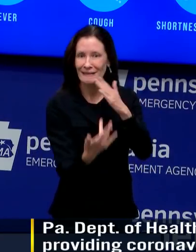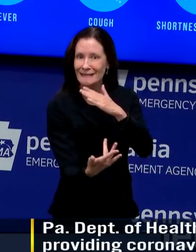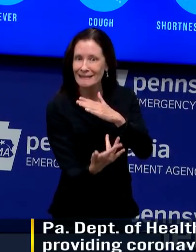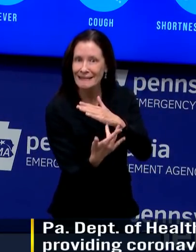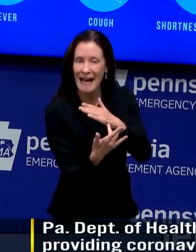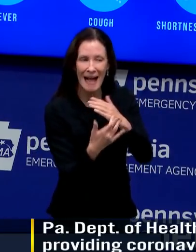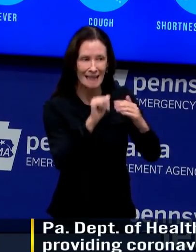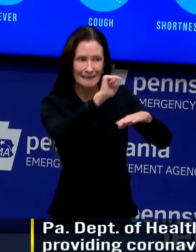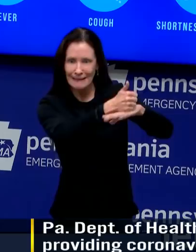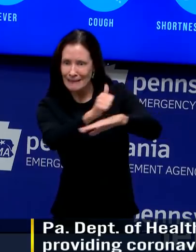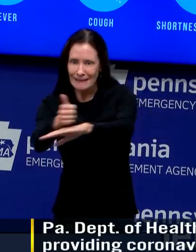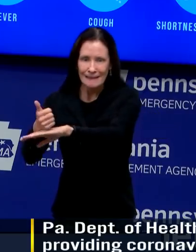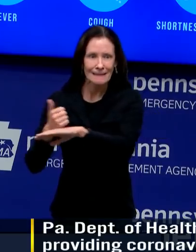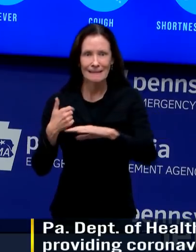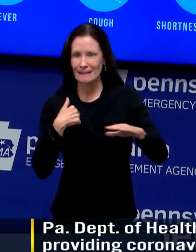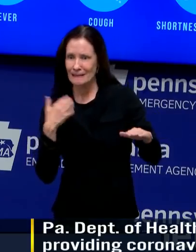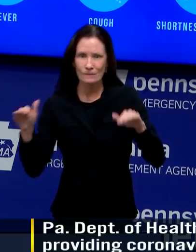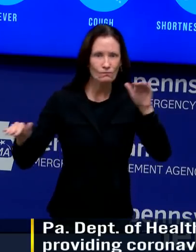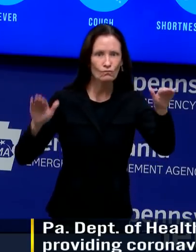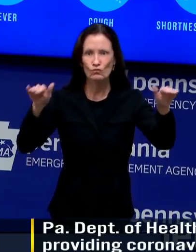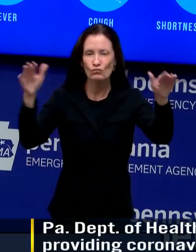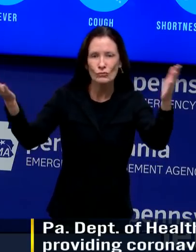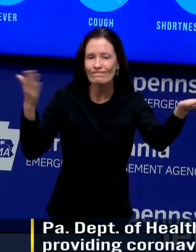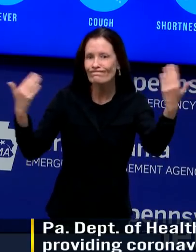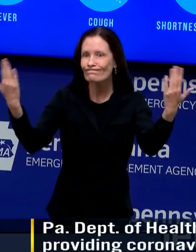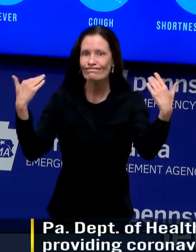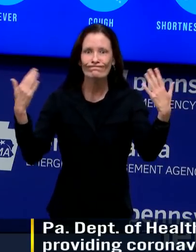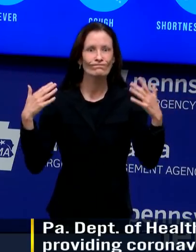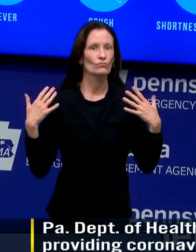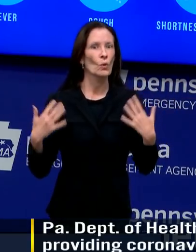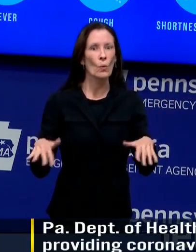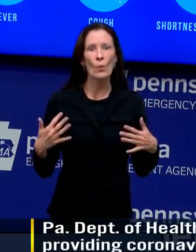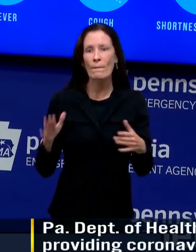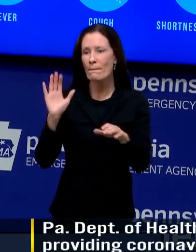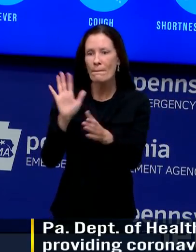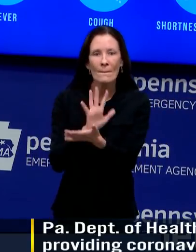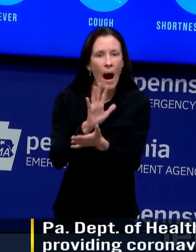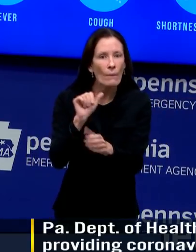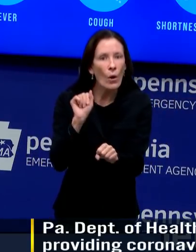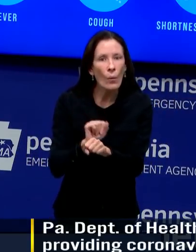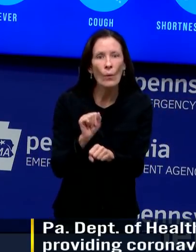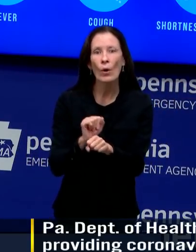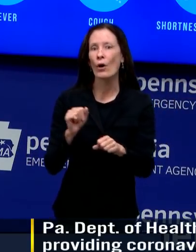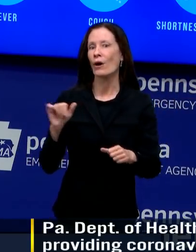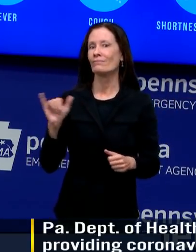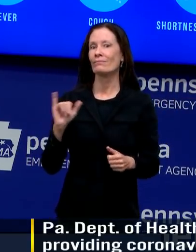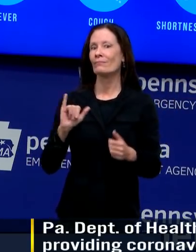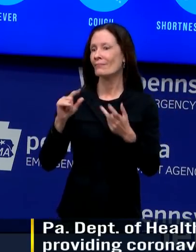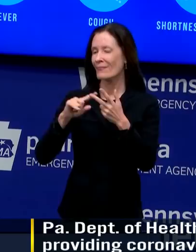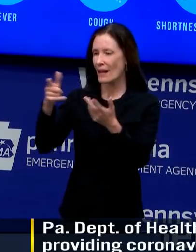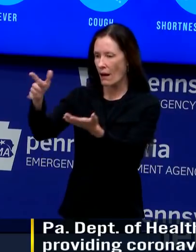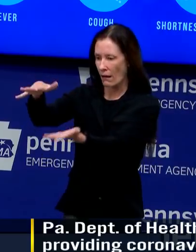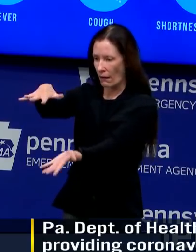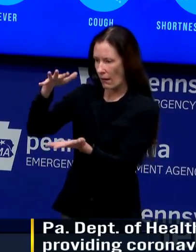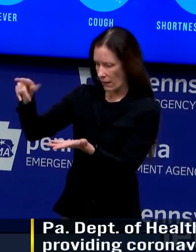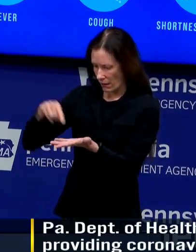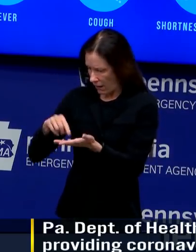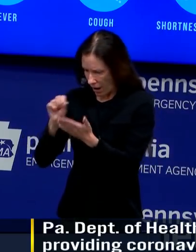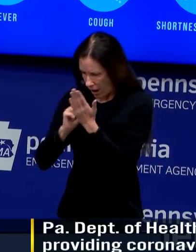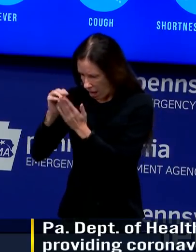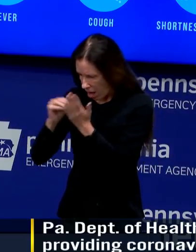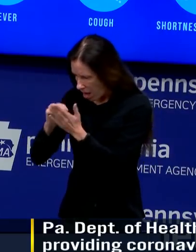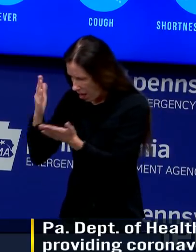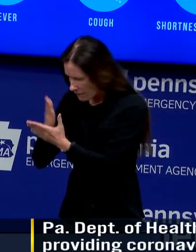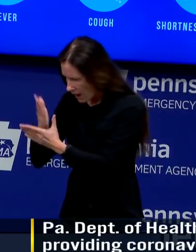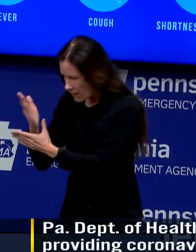people working in processing of the claims. And we're also even increasing employees, the number of employees in